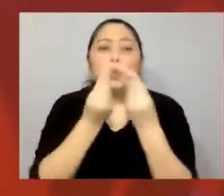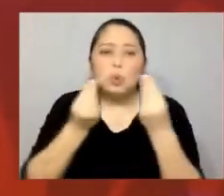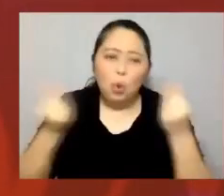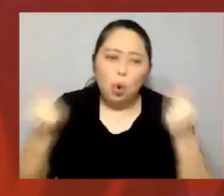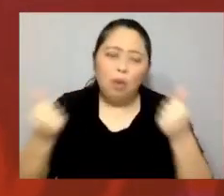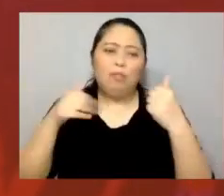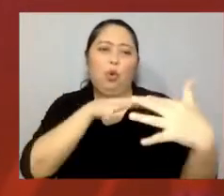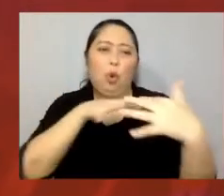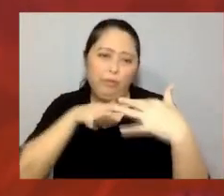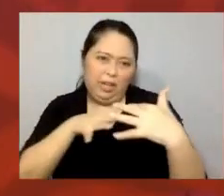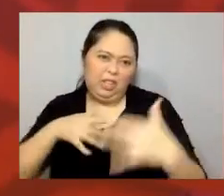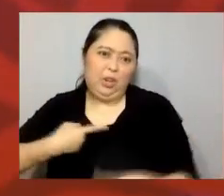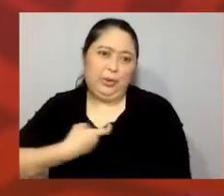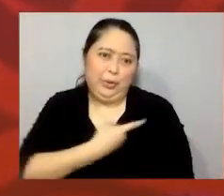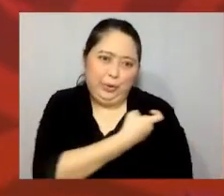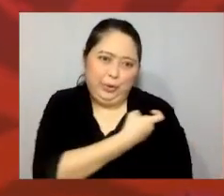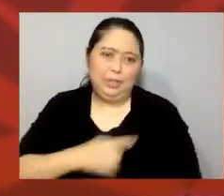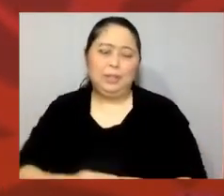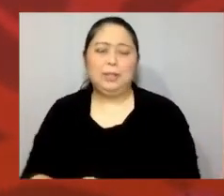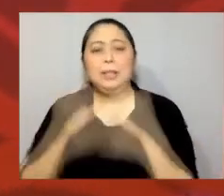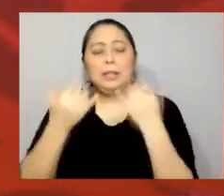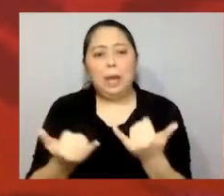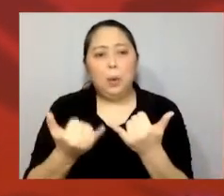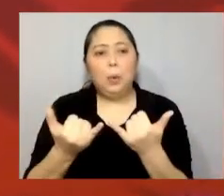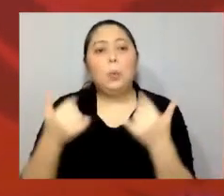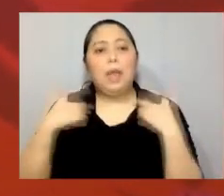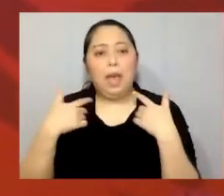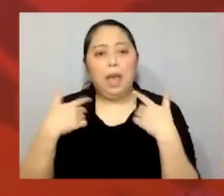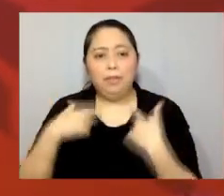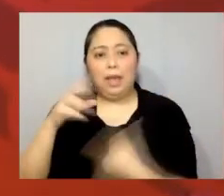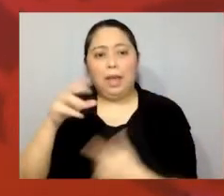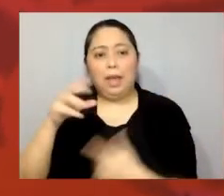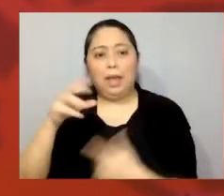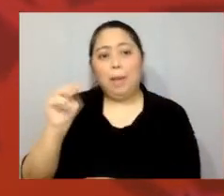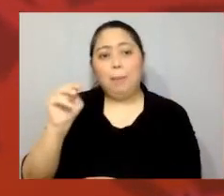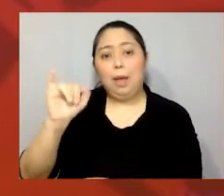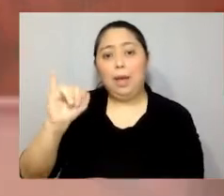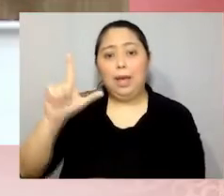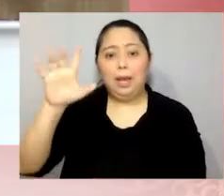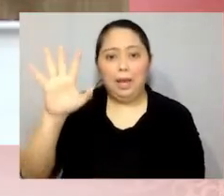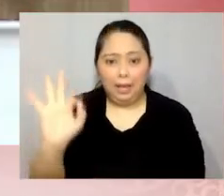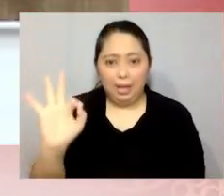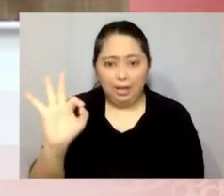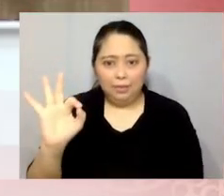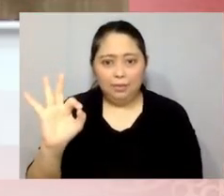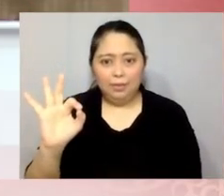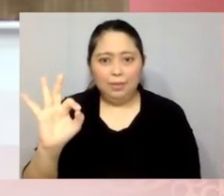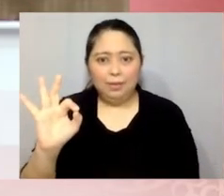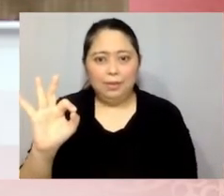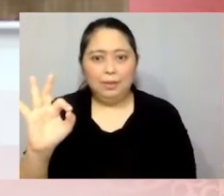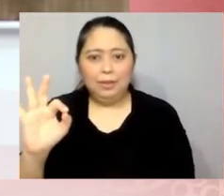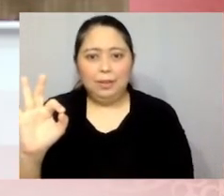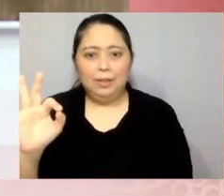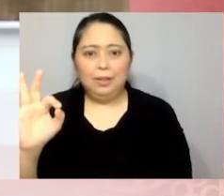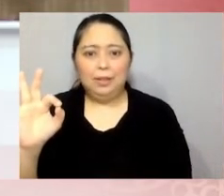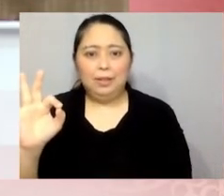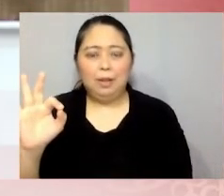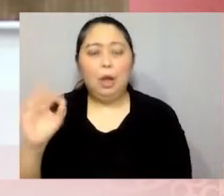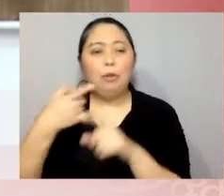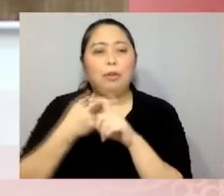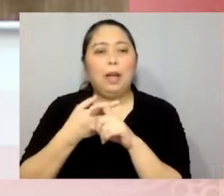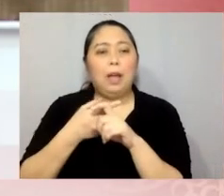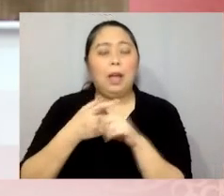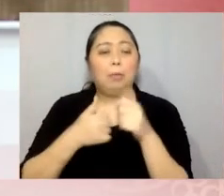And with us today, we have Moro Islamic Liberation Front Panel Chair Minister Mohager Iqbal, who also heads the Ministry